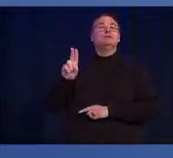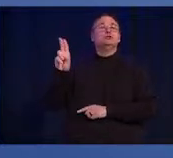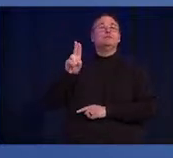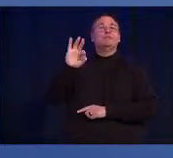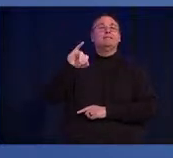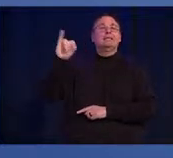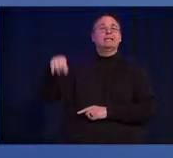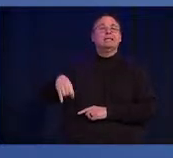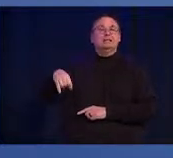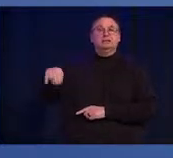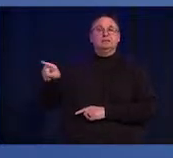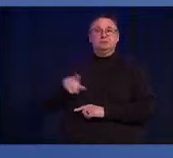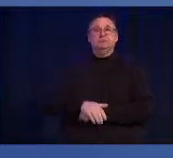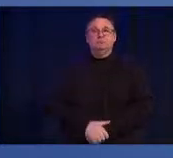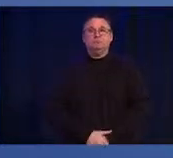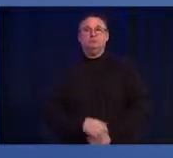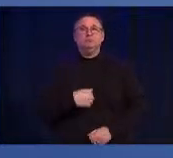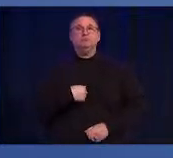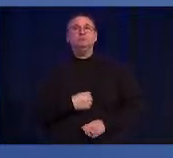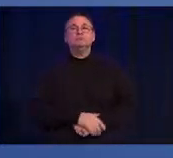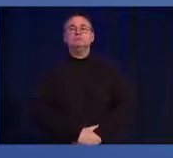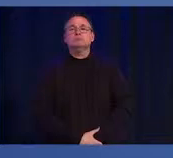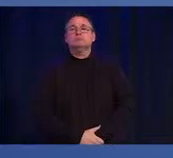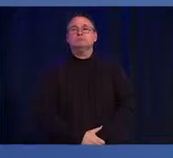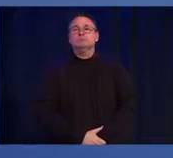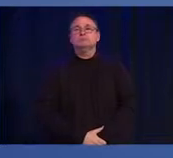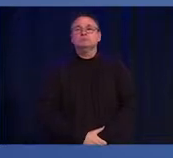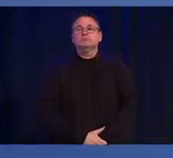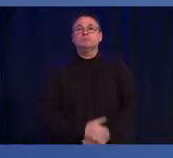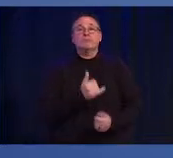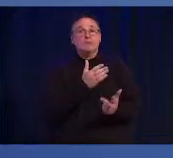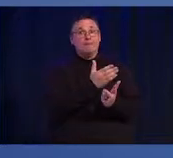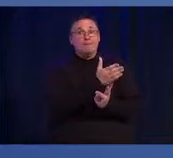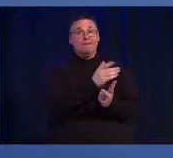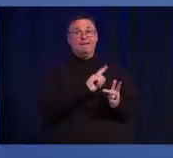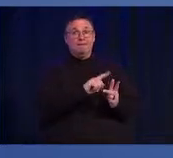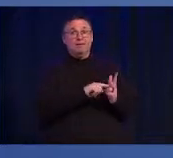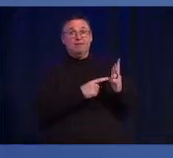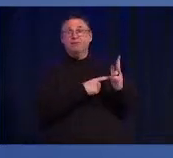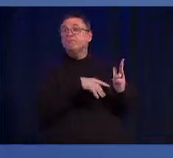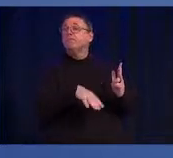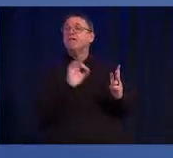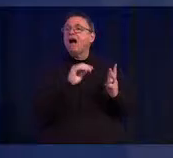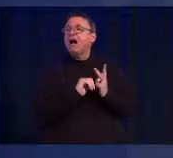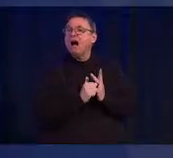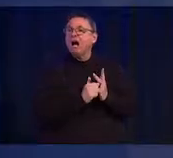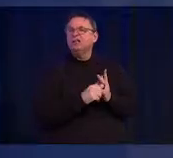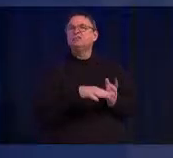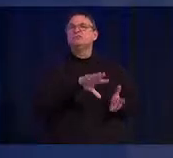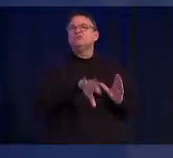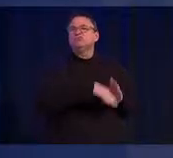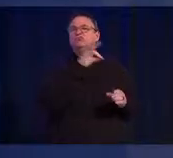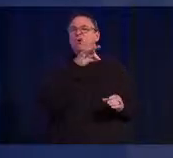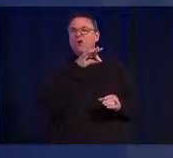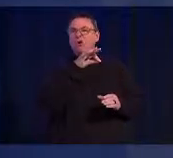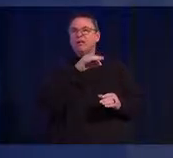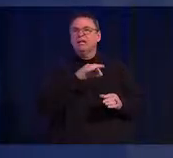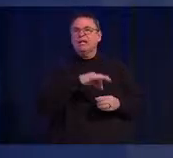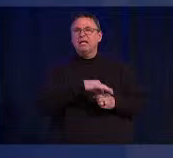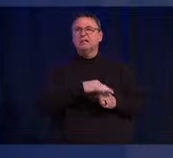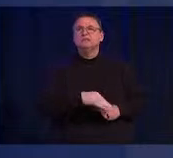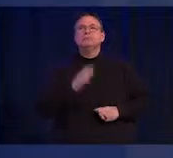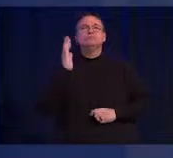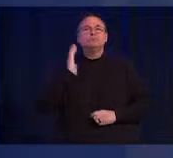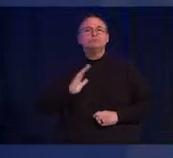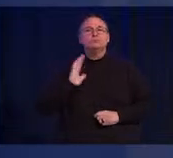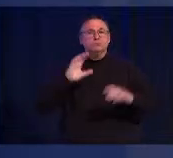candidates. Their lectern positions in question order were chosen by a drawing. The first candidate is former Indiana Superintendent of Public